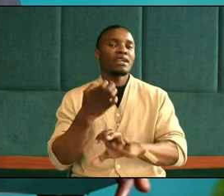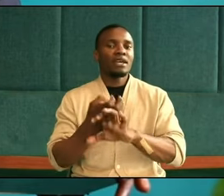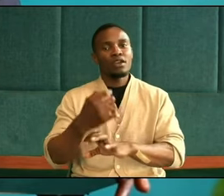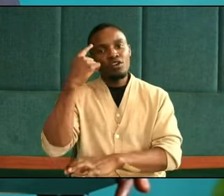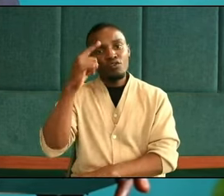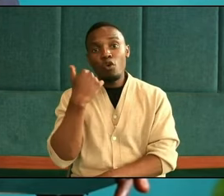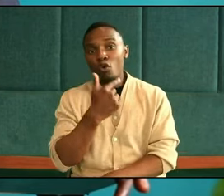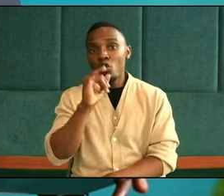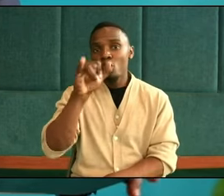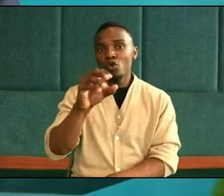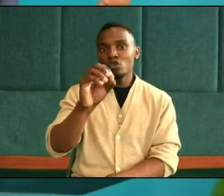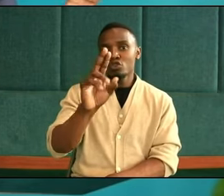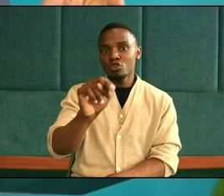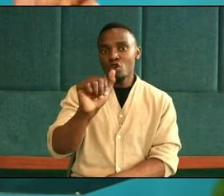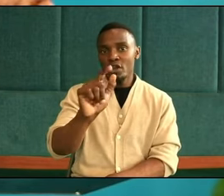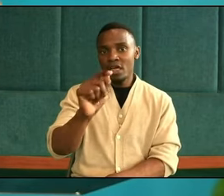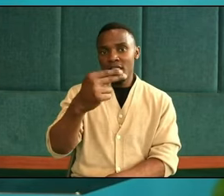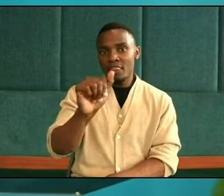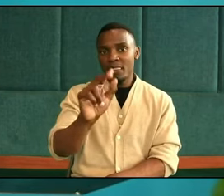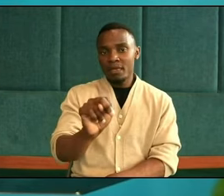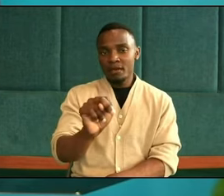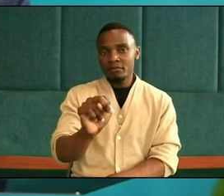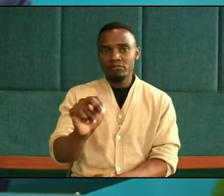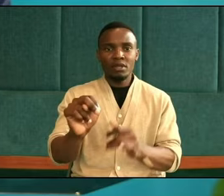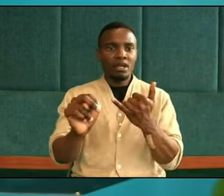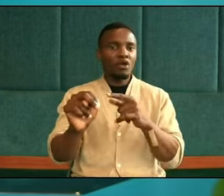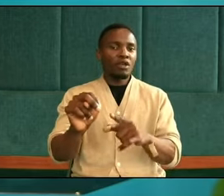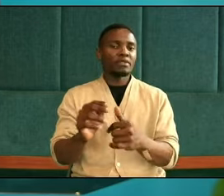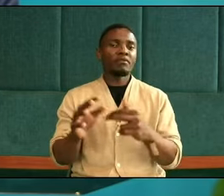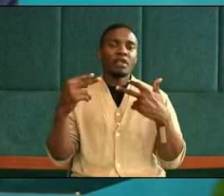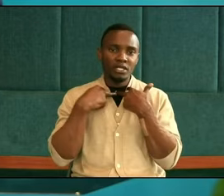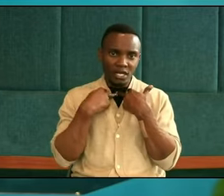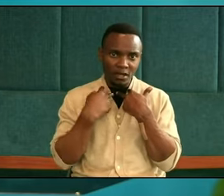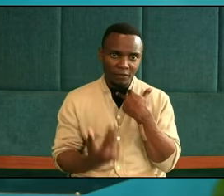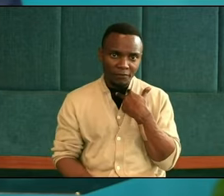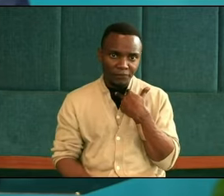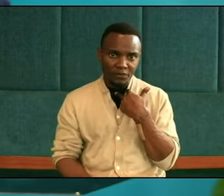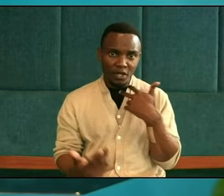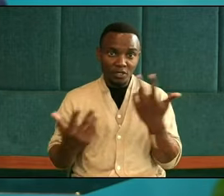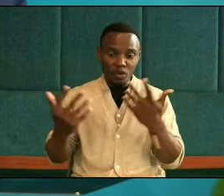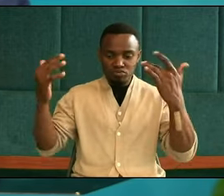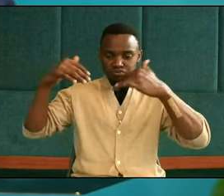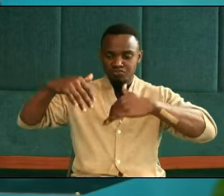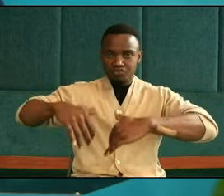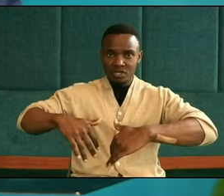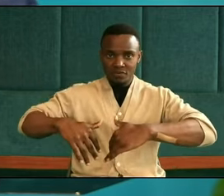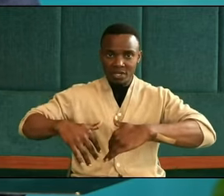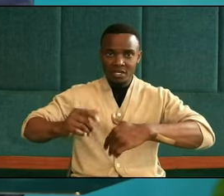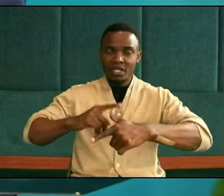Jonathan. He finds himself in a pass, in a valley, and